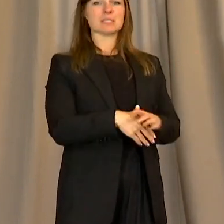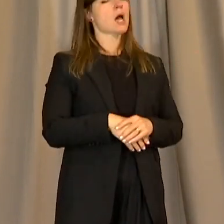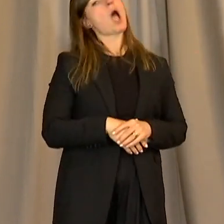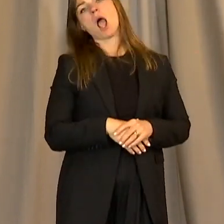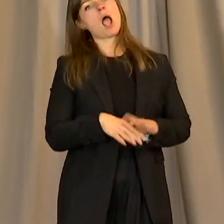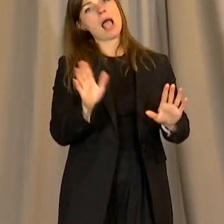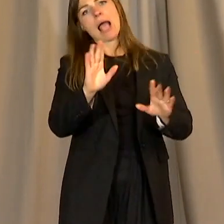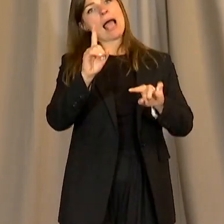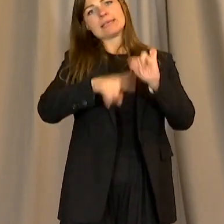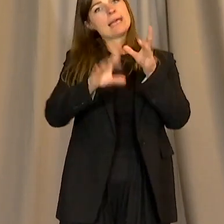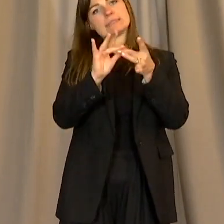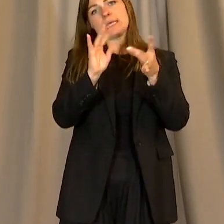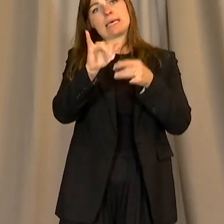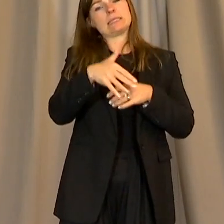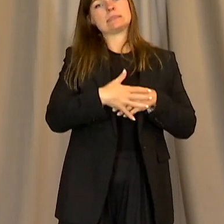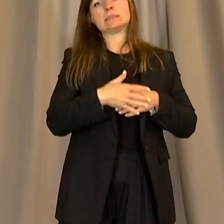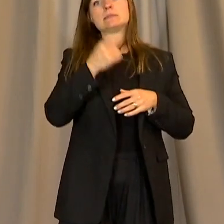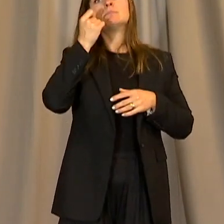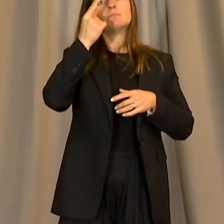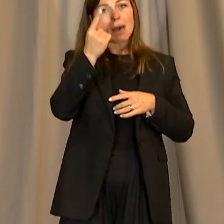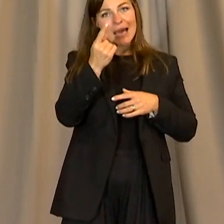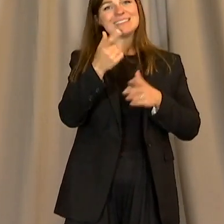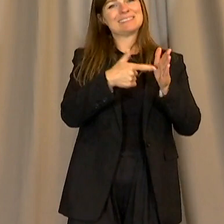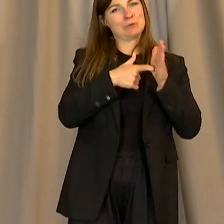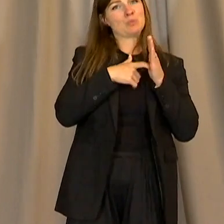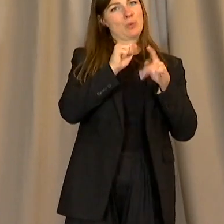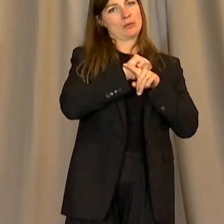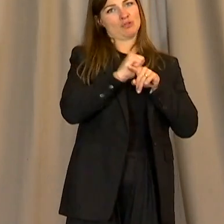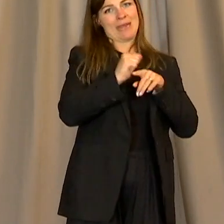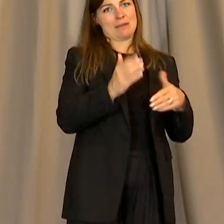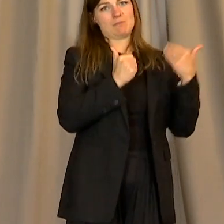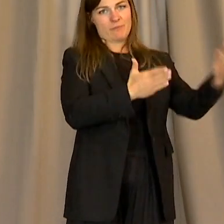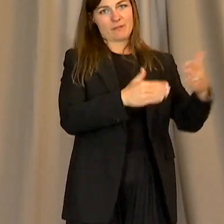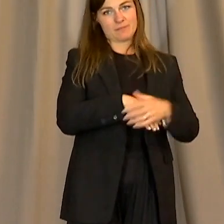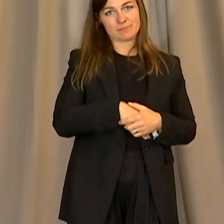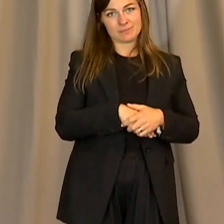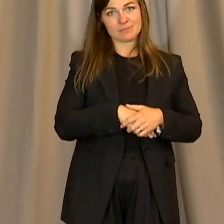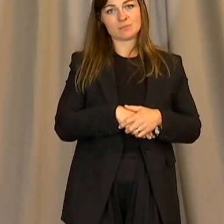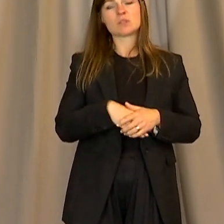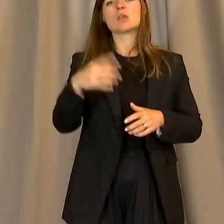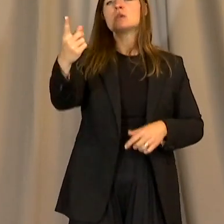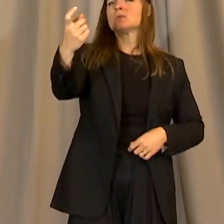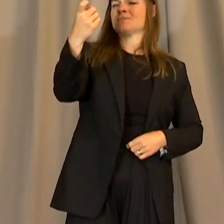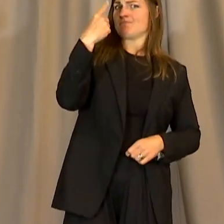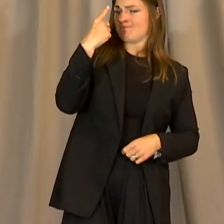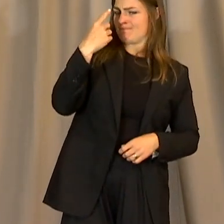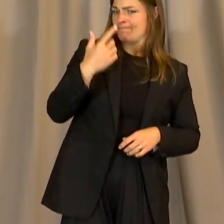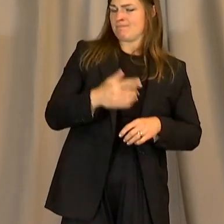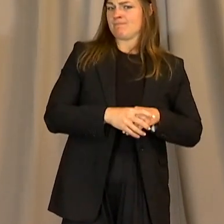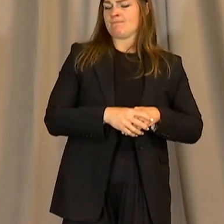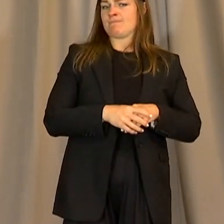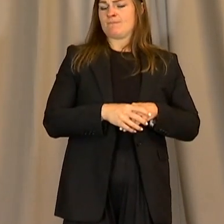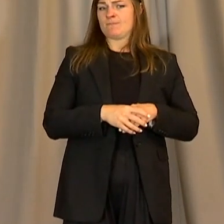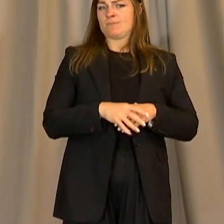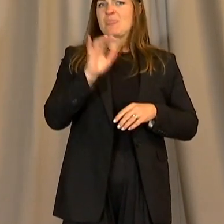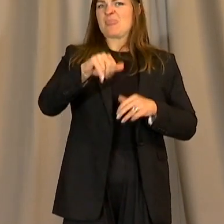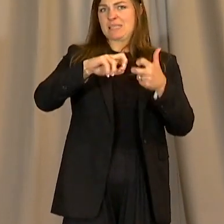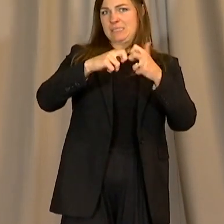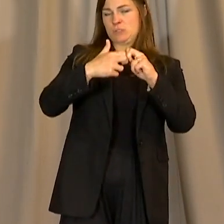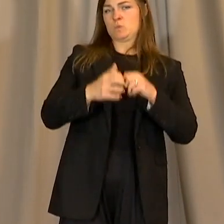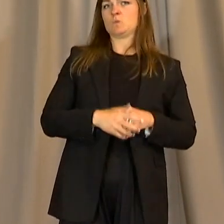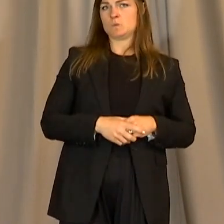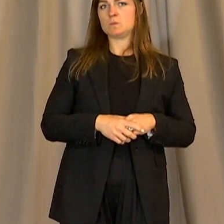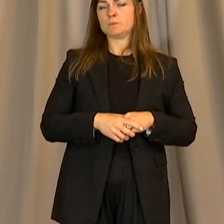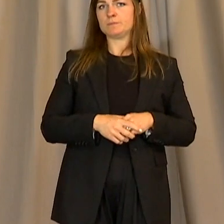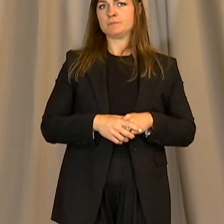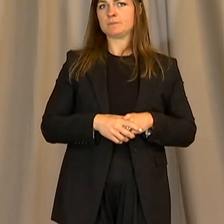mandatory training. And so when you ask that question, there's the issue.